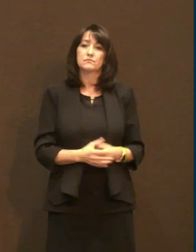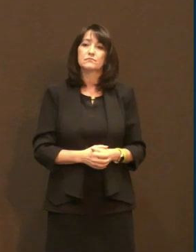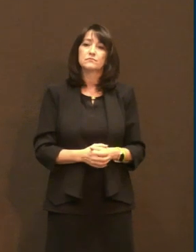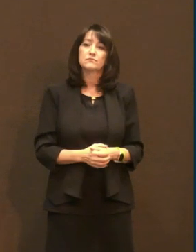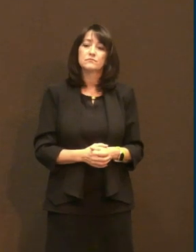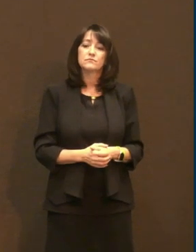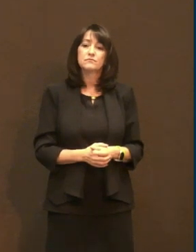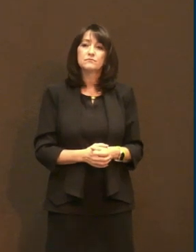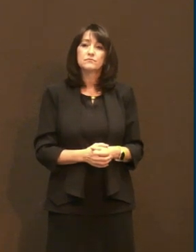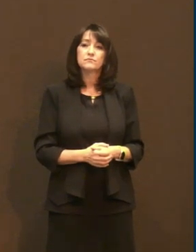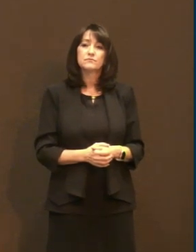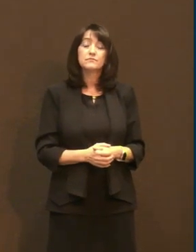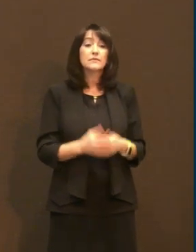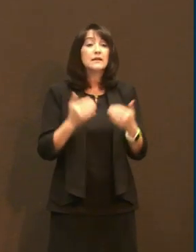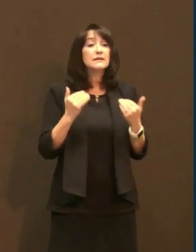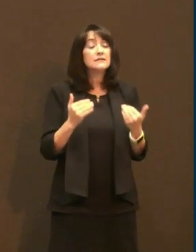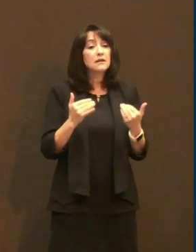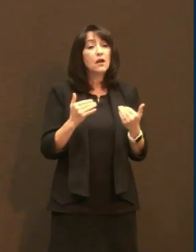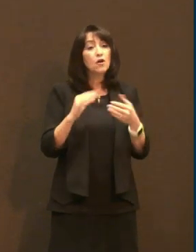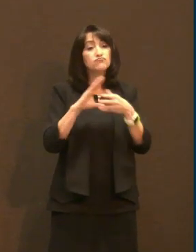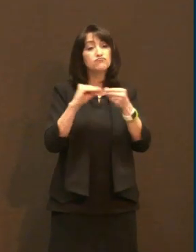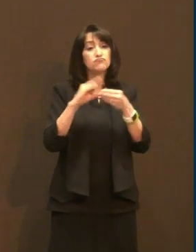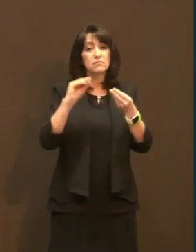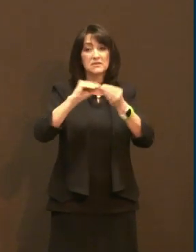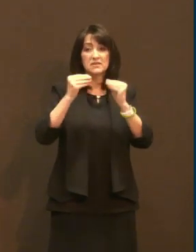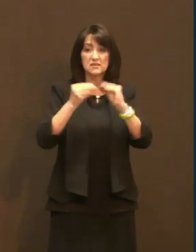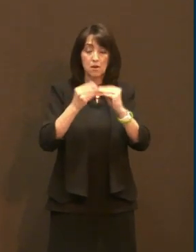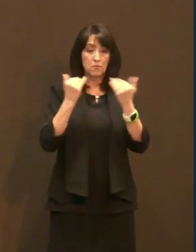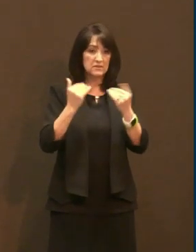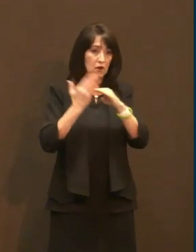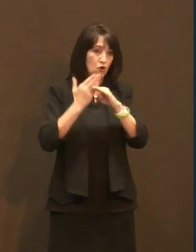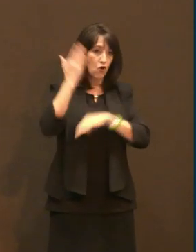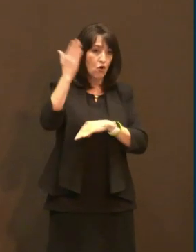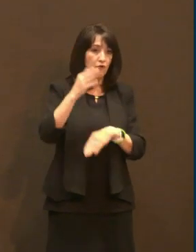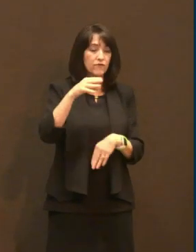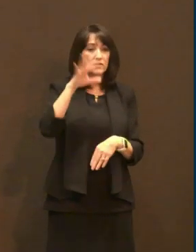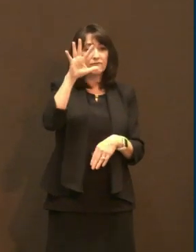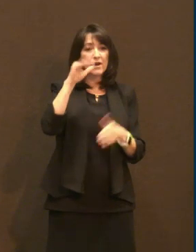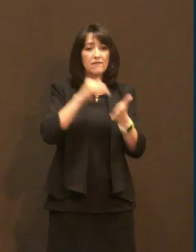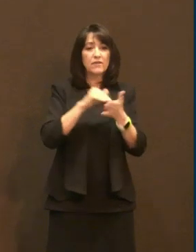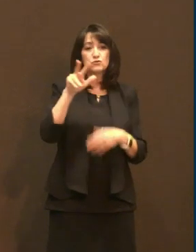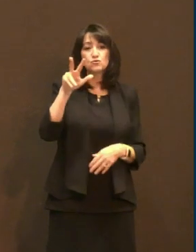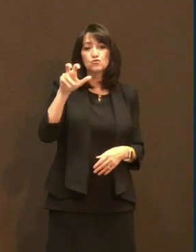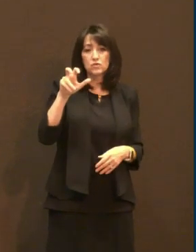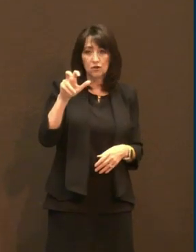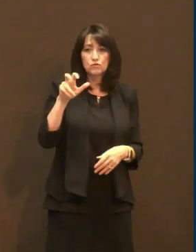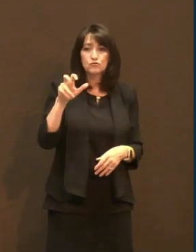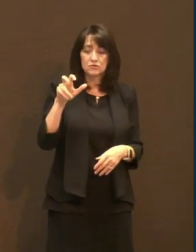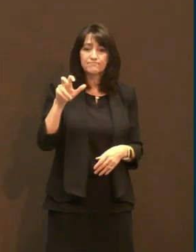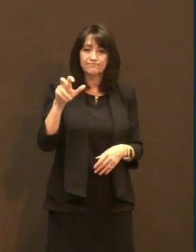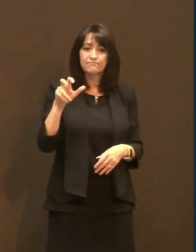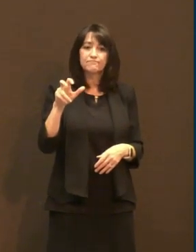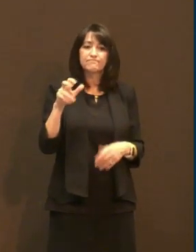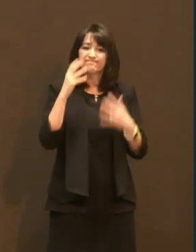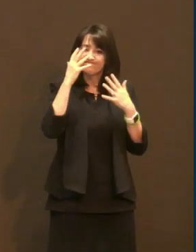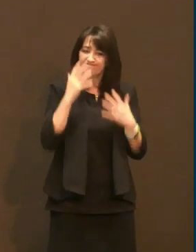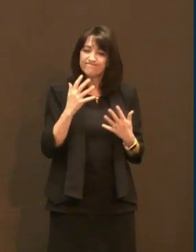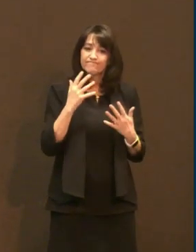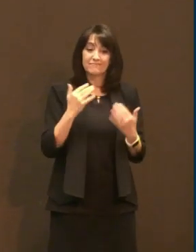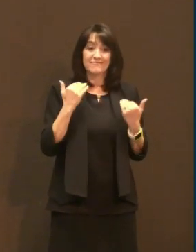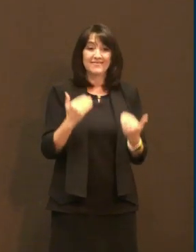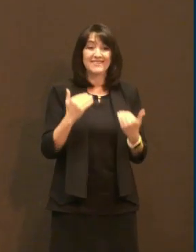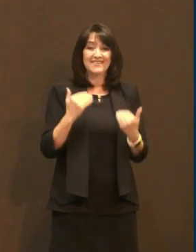Starting with statewide, we're well over 5,000, now 5,300, and sadly, again, up to 187